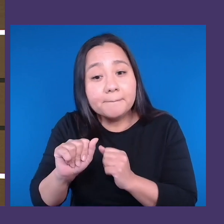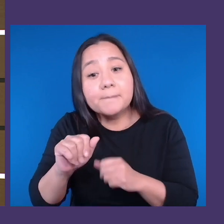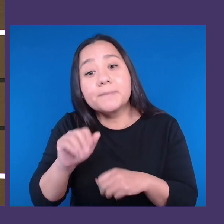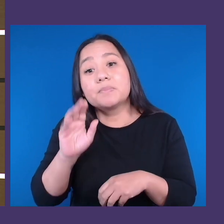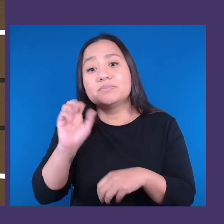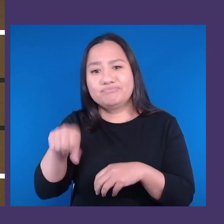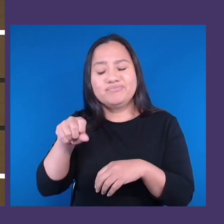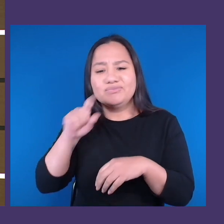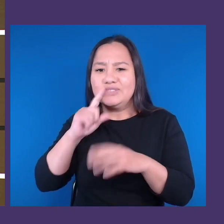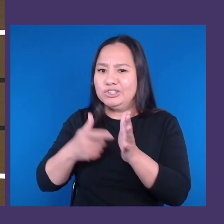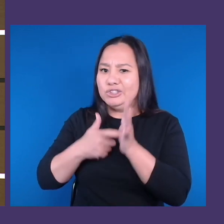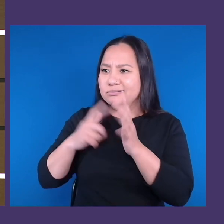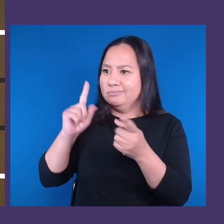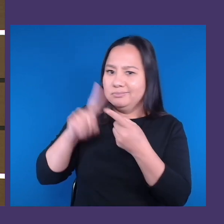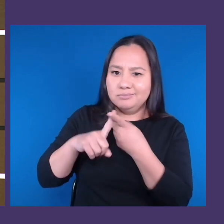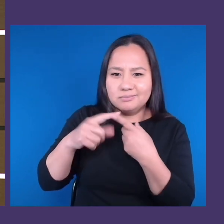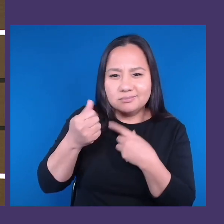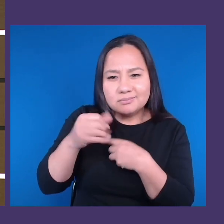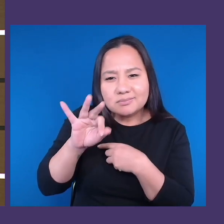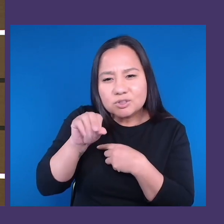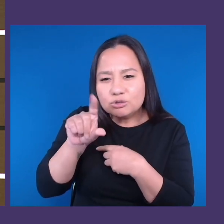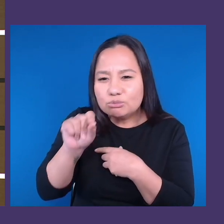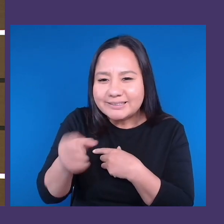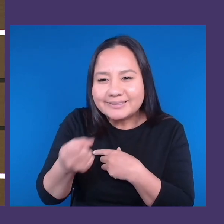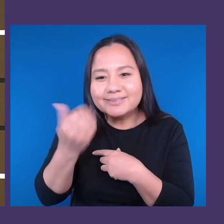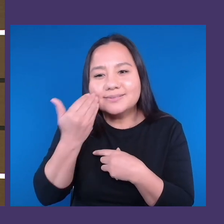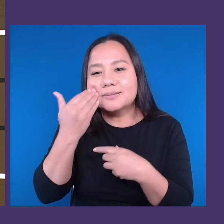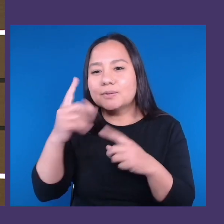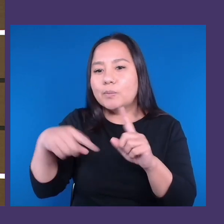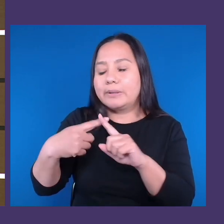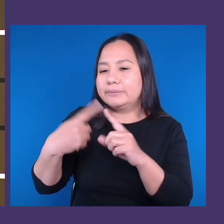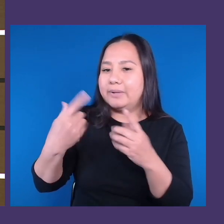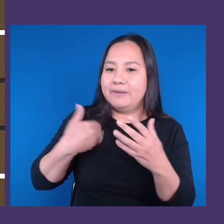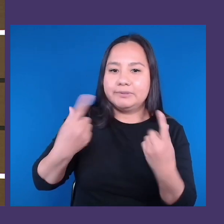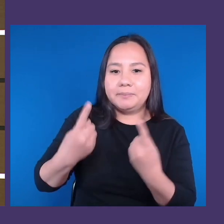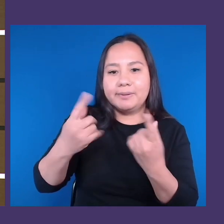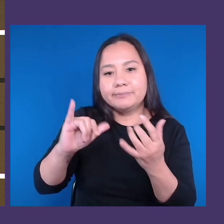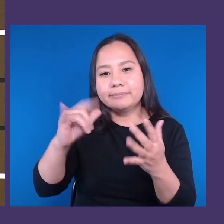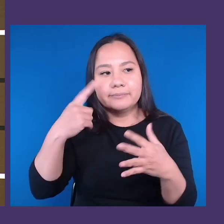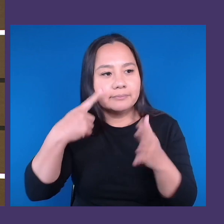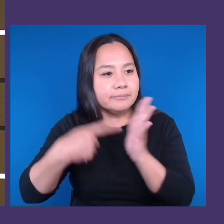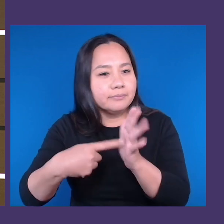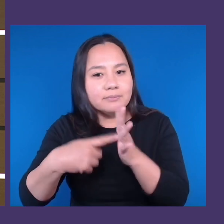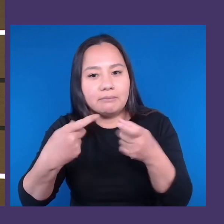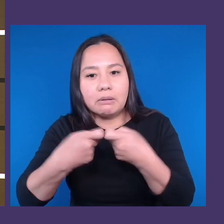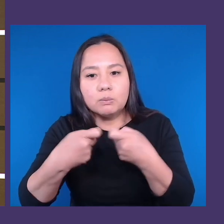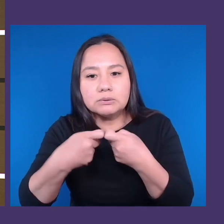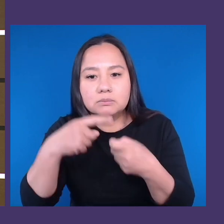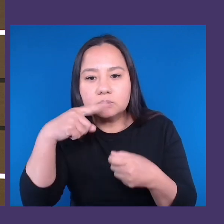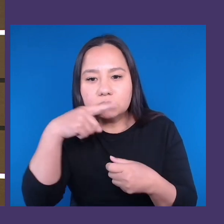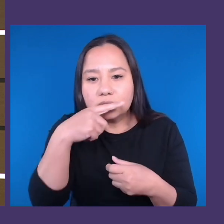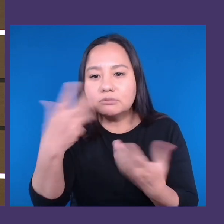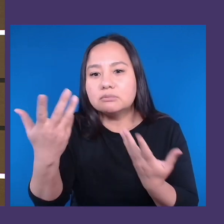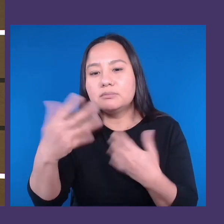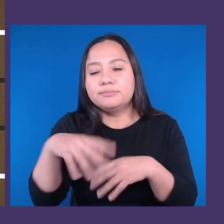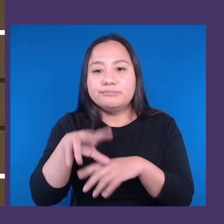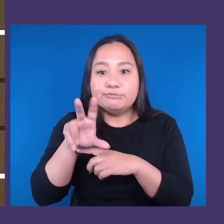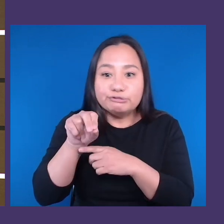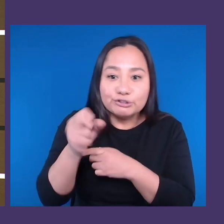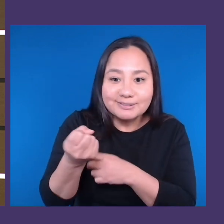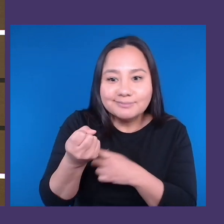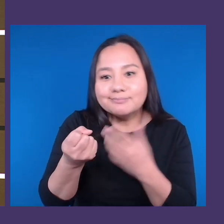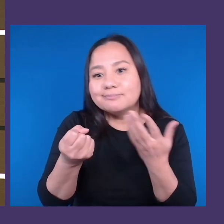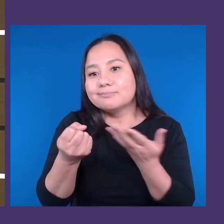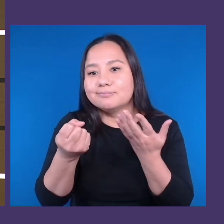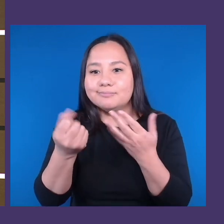1920s when, say, there was something like the electric toothbrush, or the 30s, and also, a book that